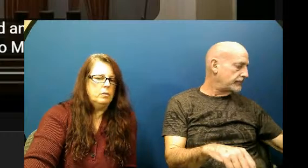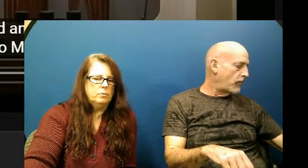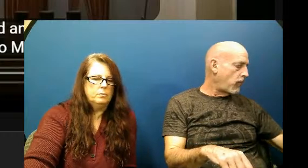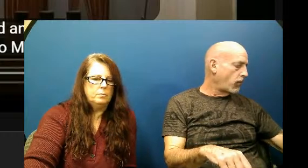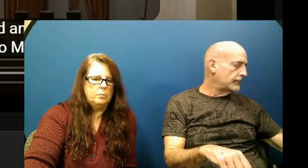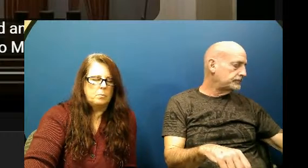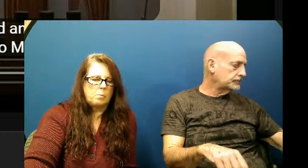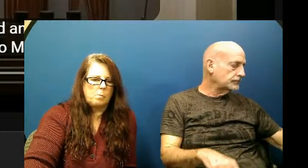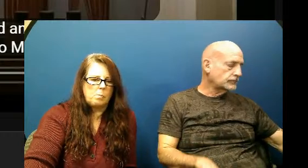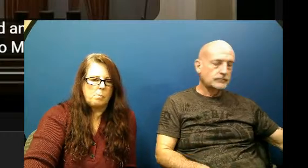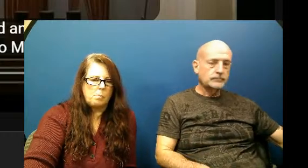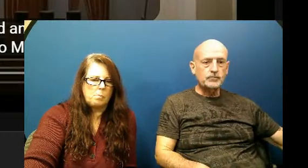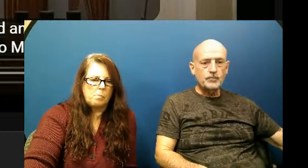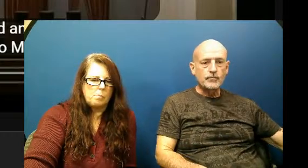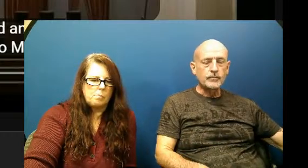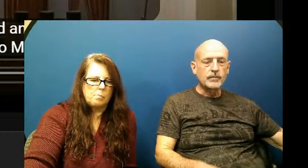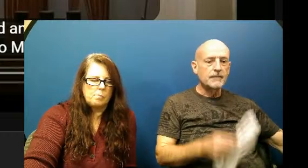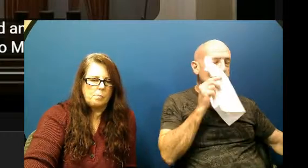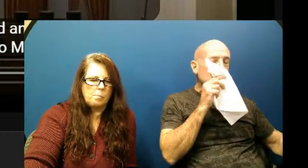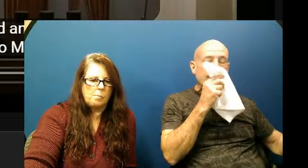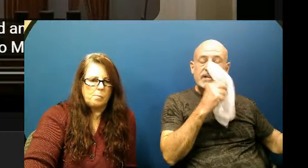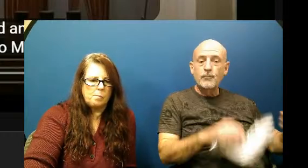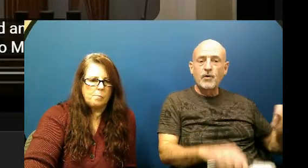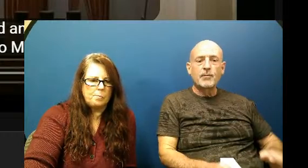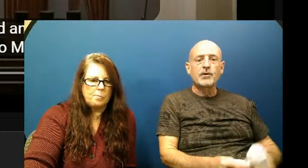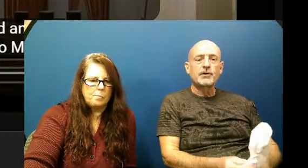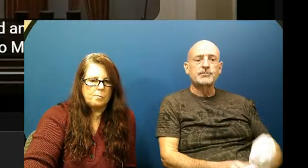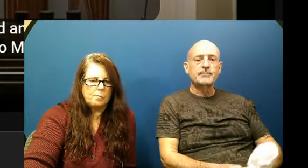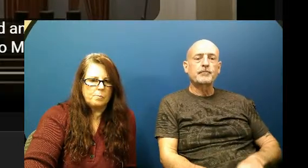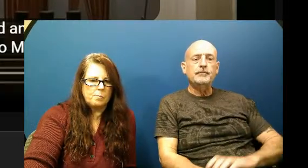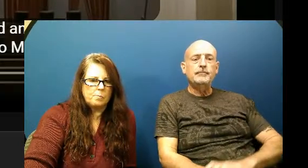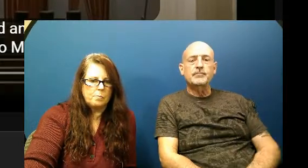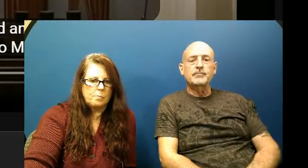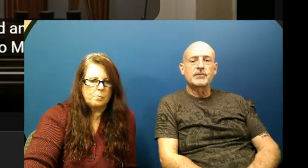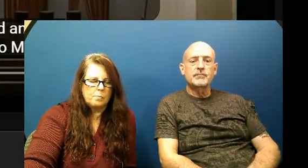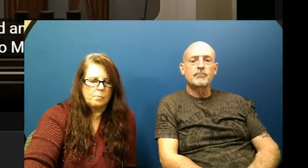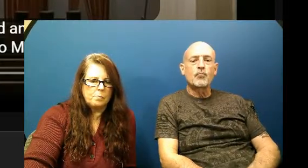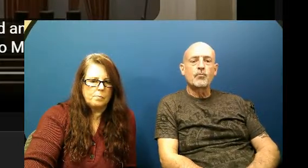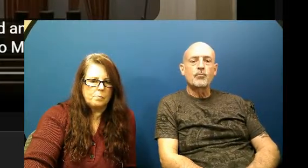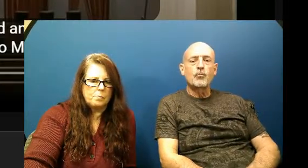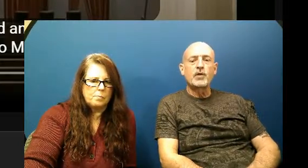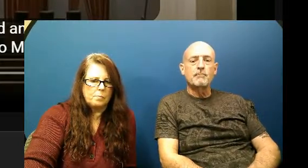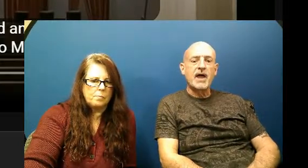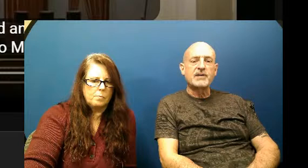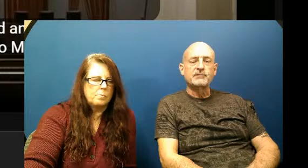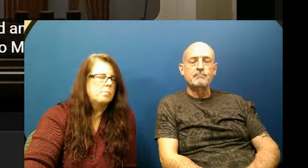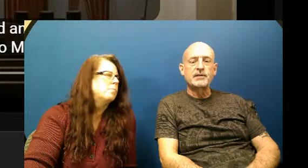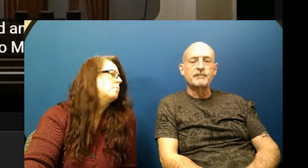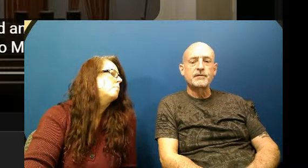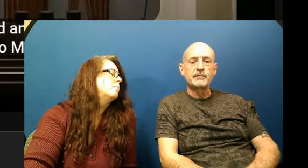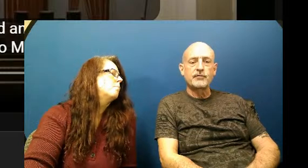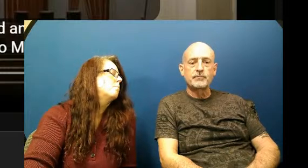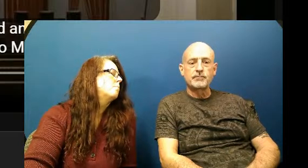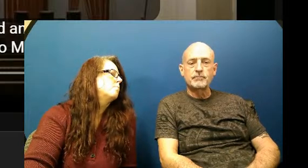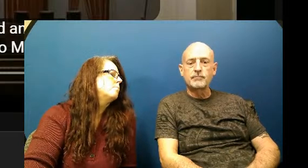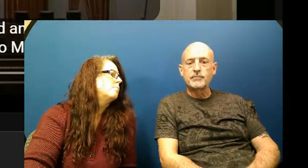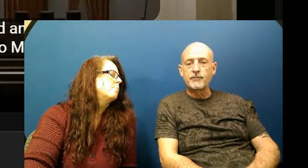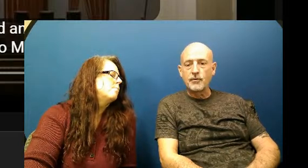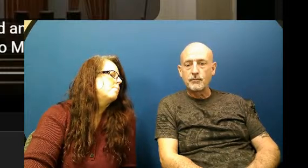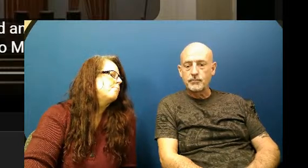So I'm not trying to say that Congress has to do everything at once. I'm trying to say that once you've concluded that we get massive benefit